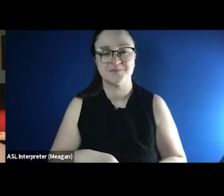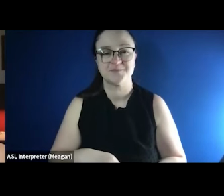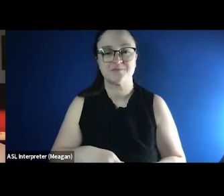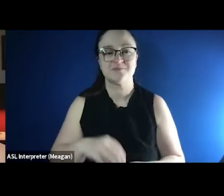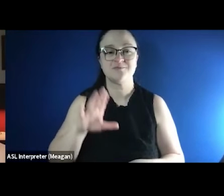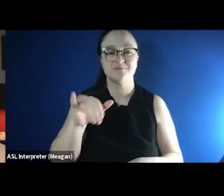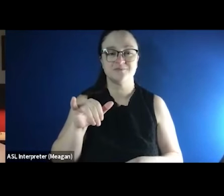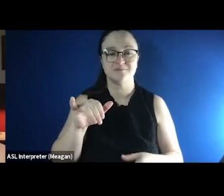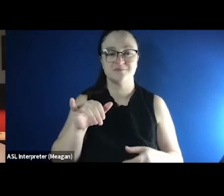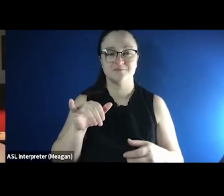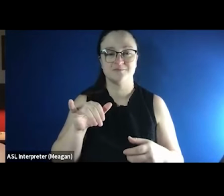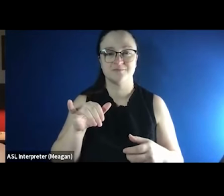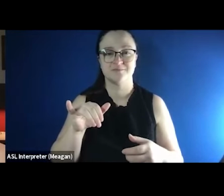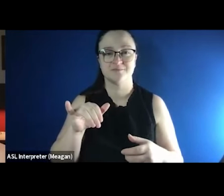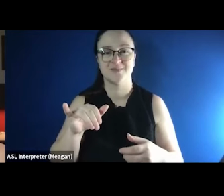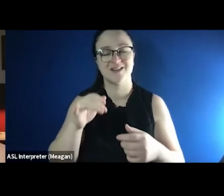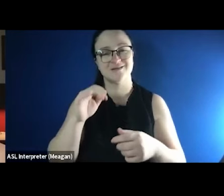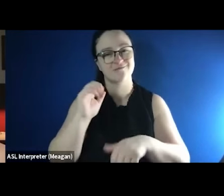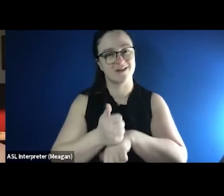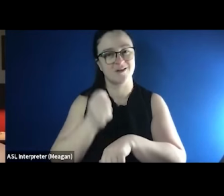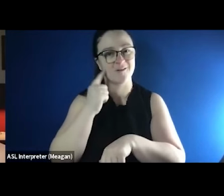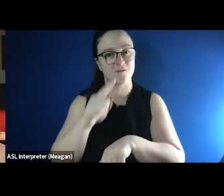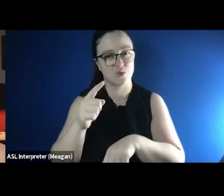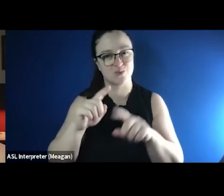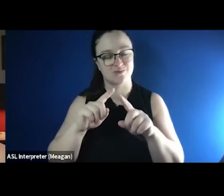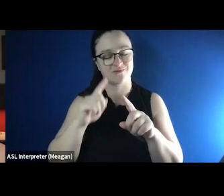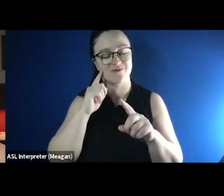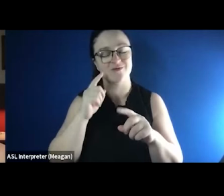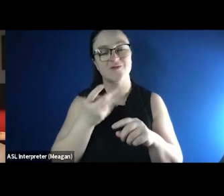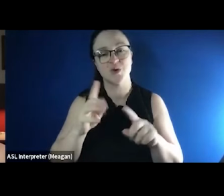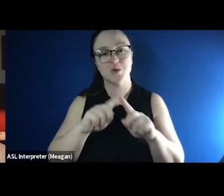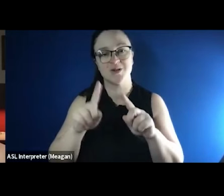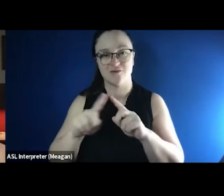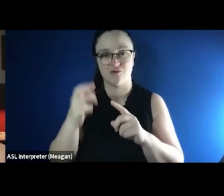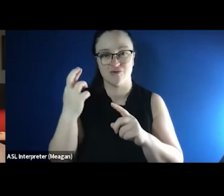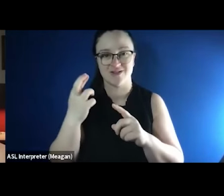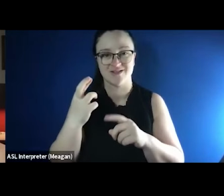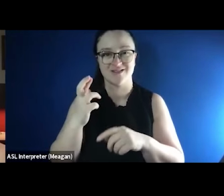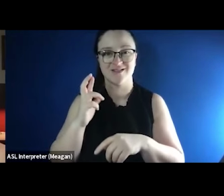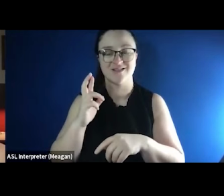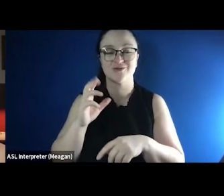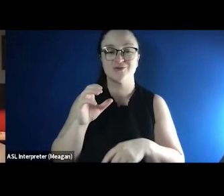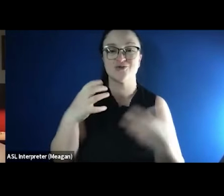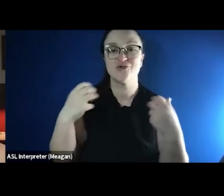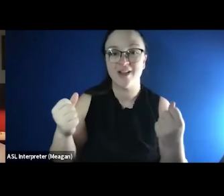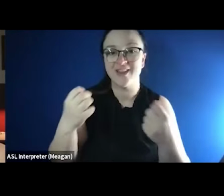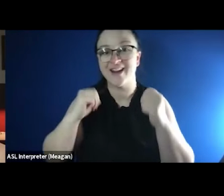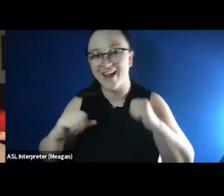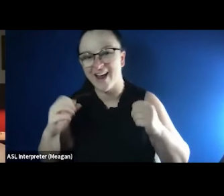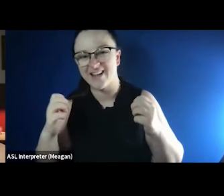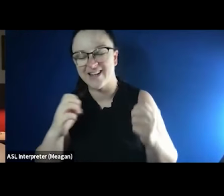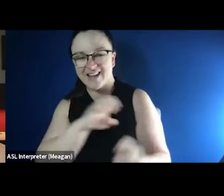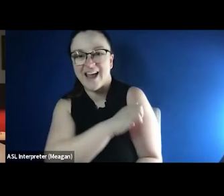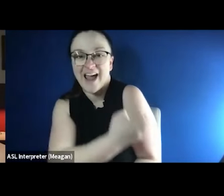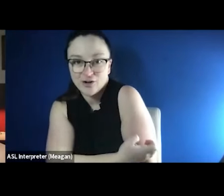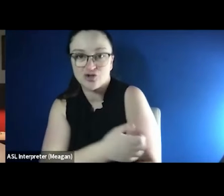or perhaps interdependent reasons. The first is which decreased strength and energy that is necessary to commit or engage in criminal behavior. Those